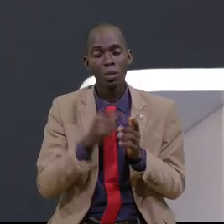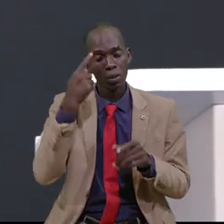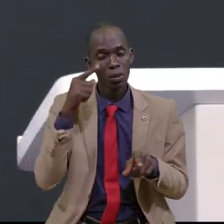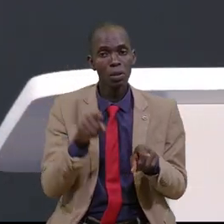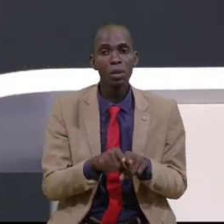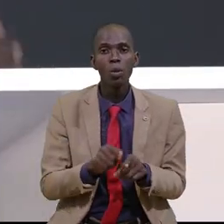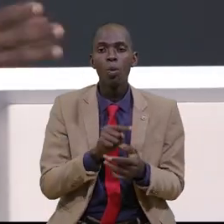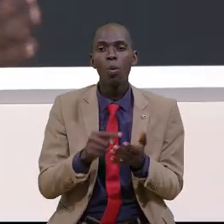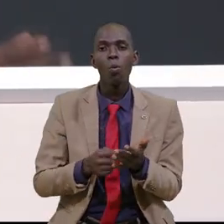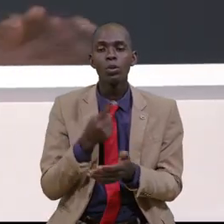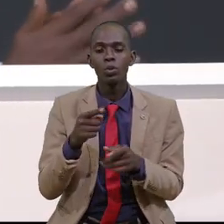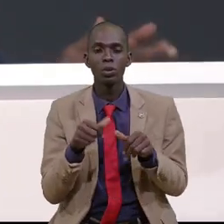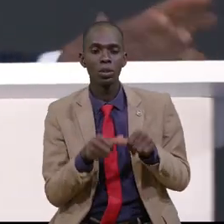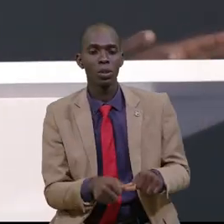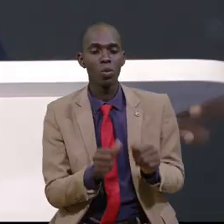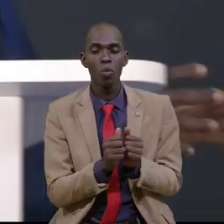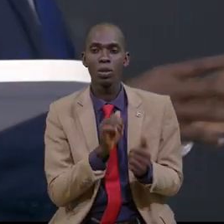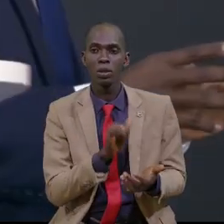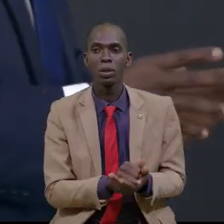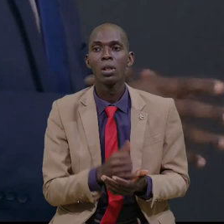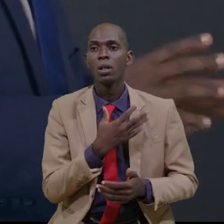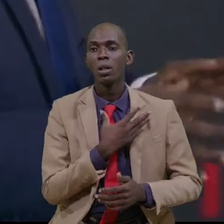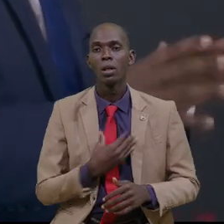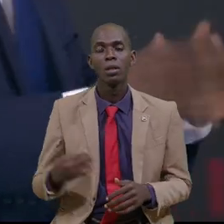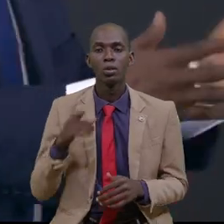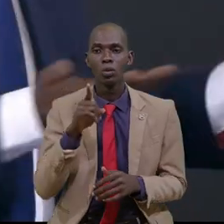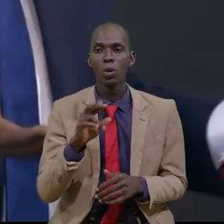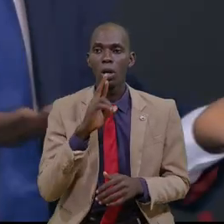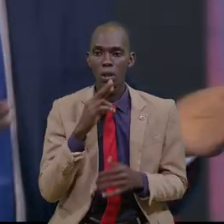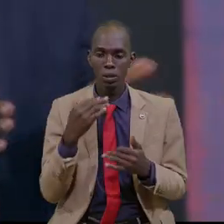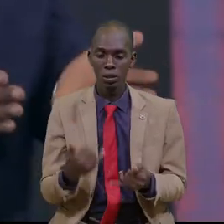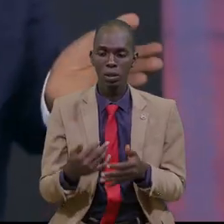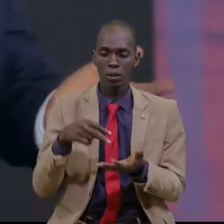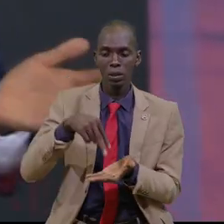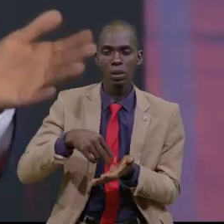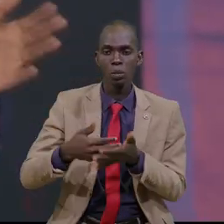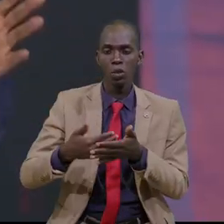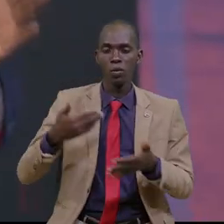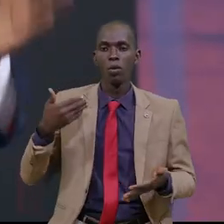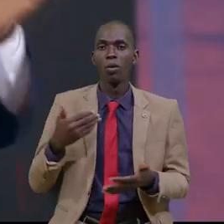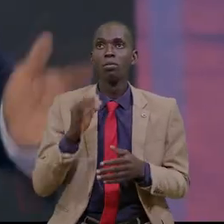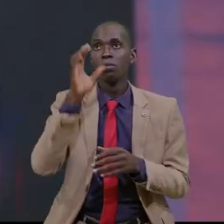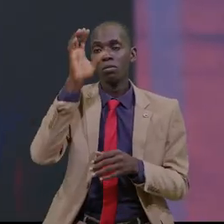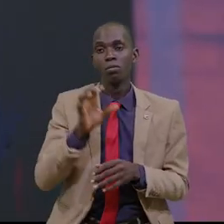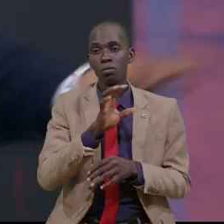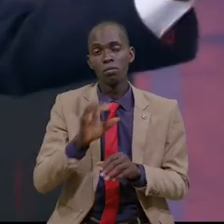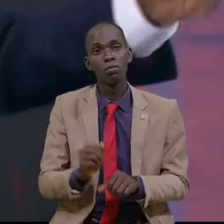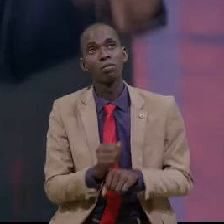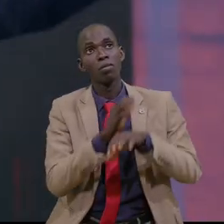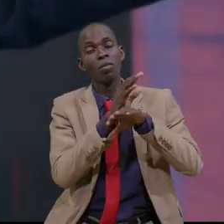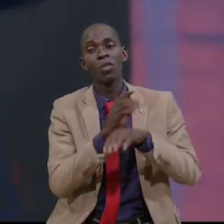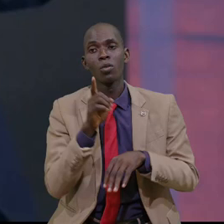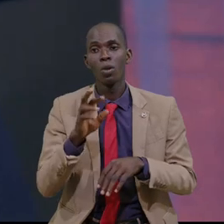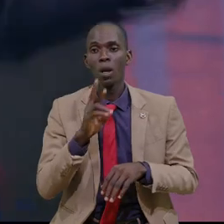with that and you are before Calvary, and you are before even the open, the first page of